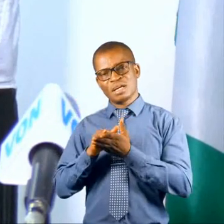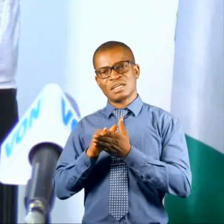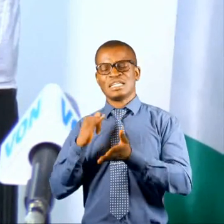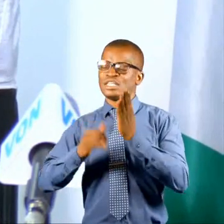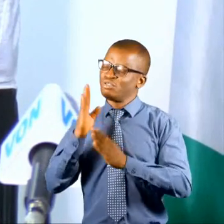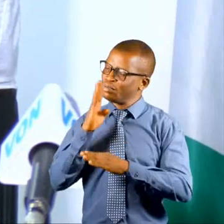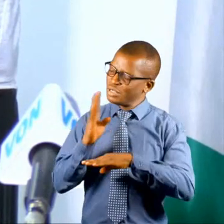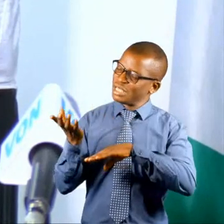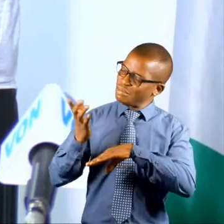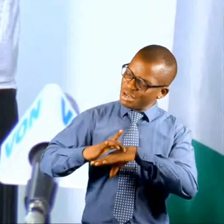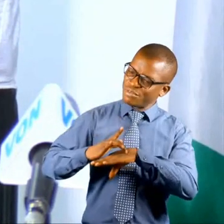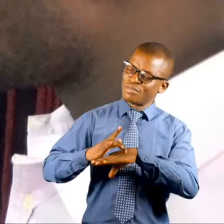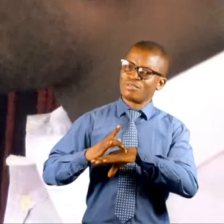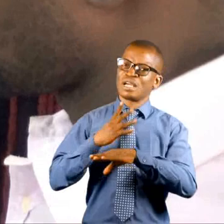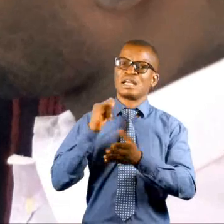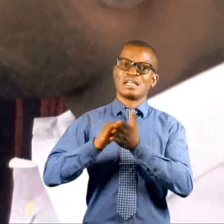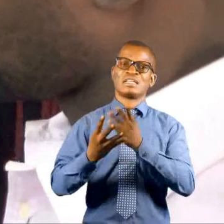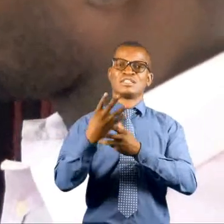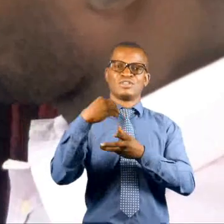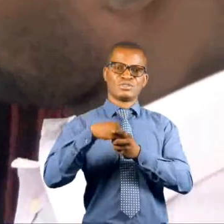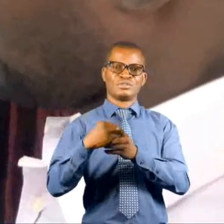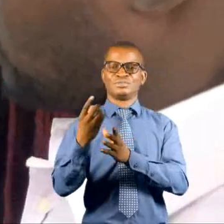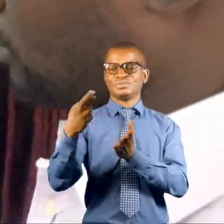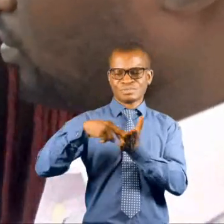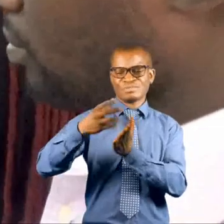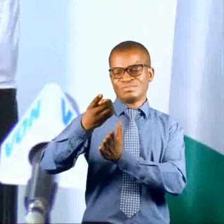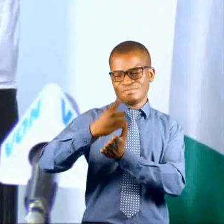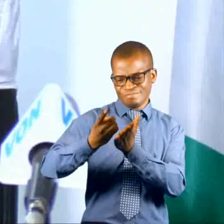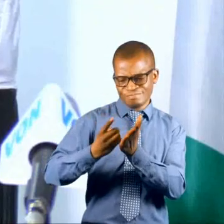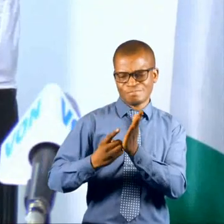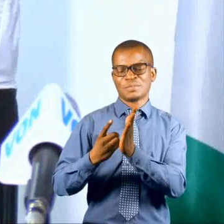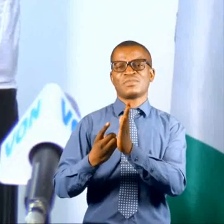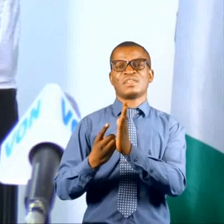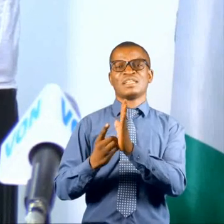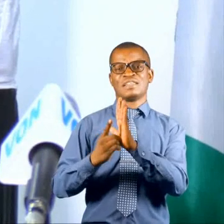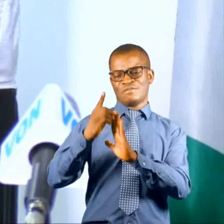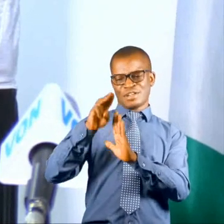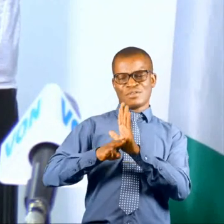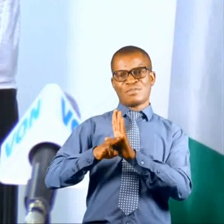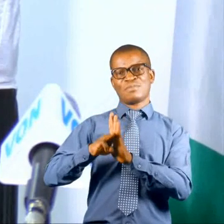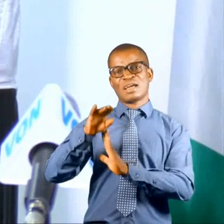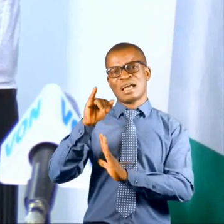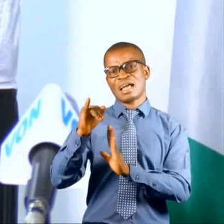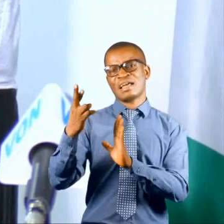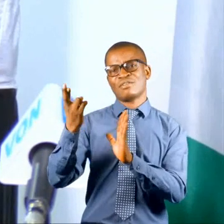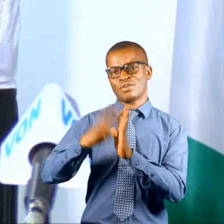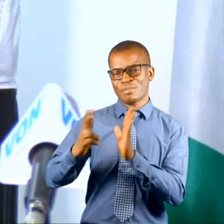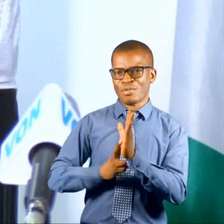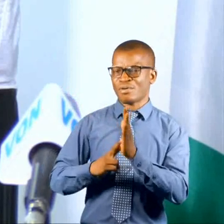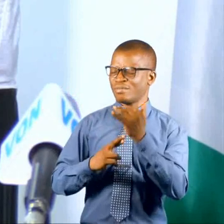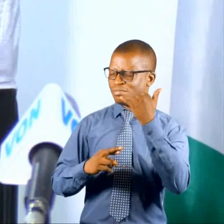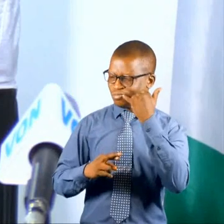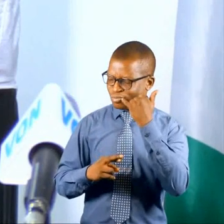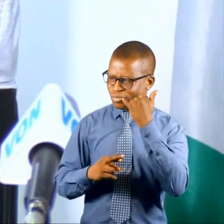this project to be impactful, and they include redesigning and redeveloping the NAPTIP iReporter